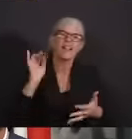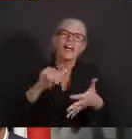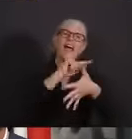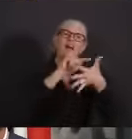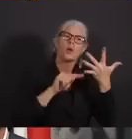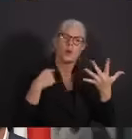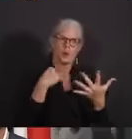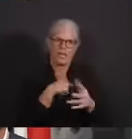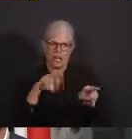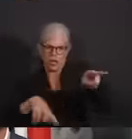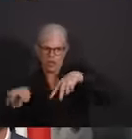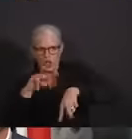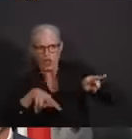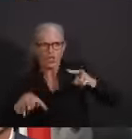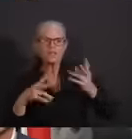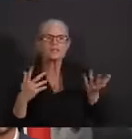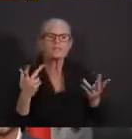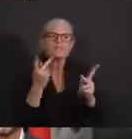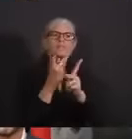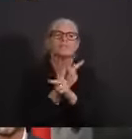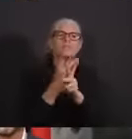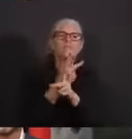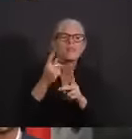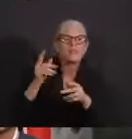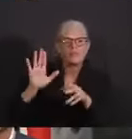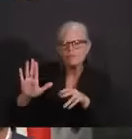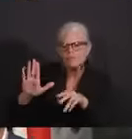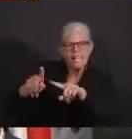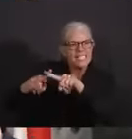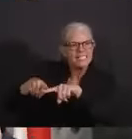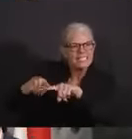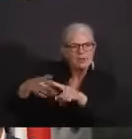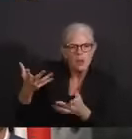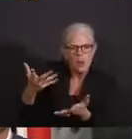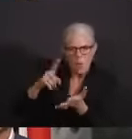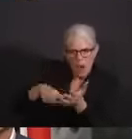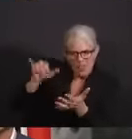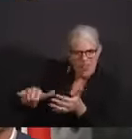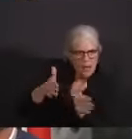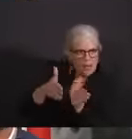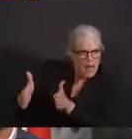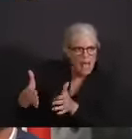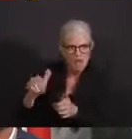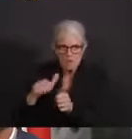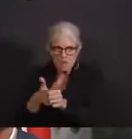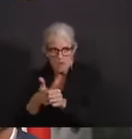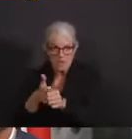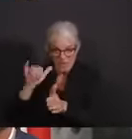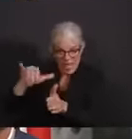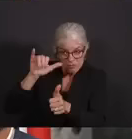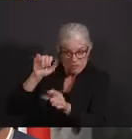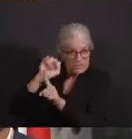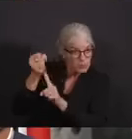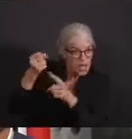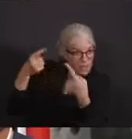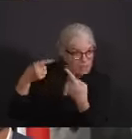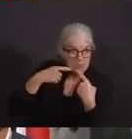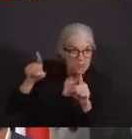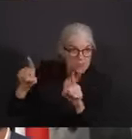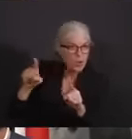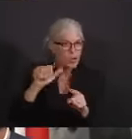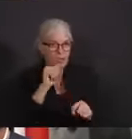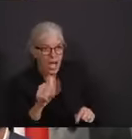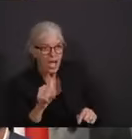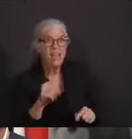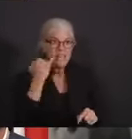look at contingencies, what could potentially happen, plan for the contingencies, and when you plan for it, you do got to spend some money